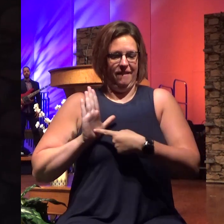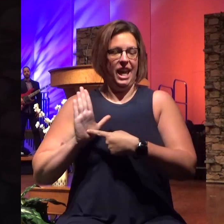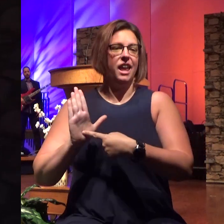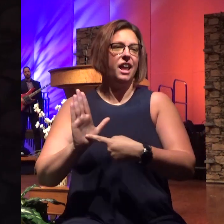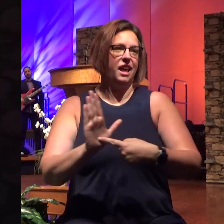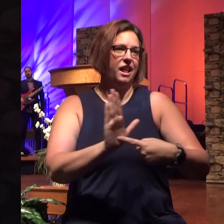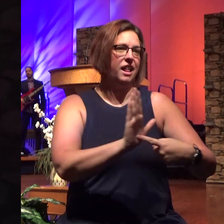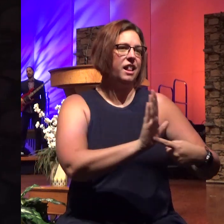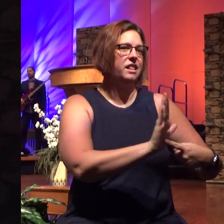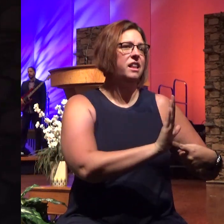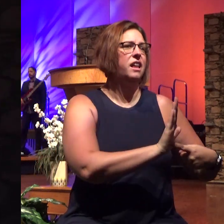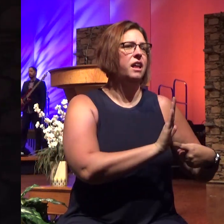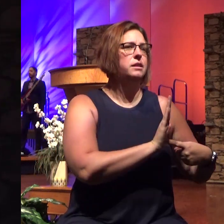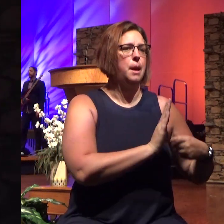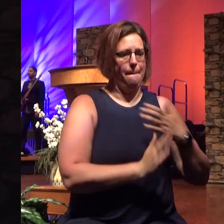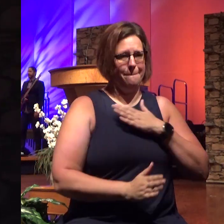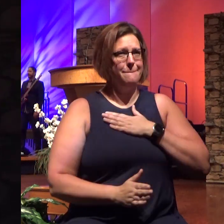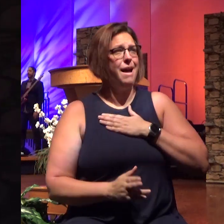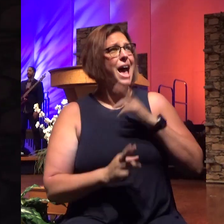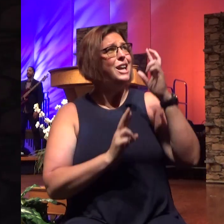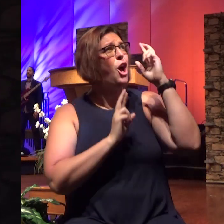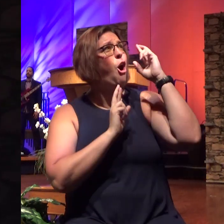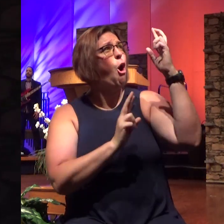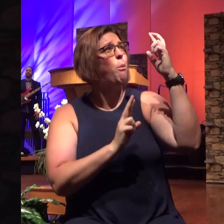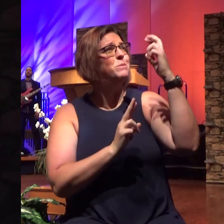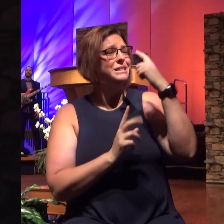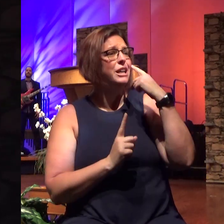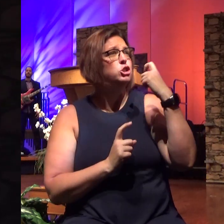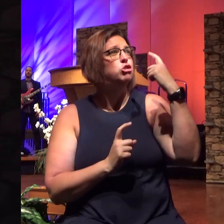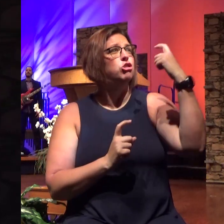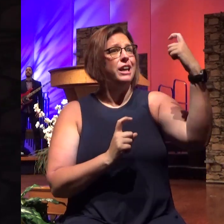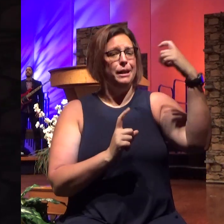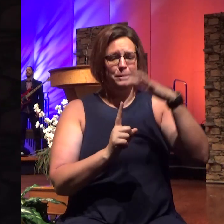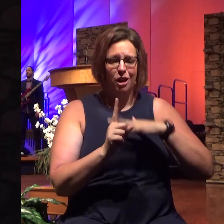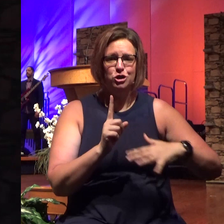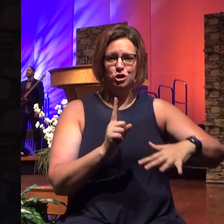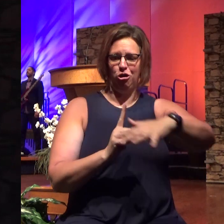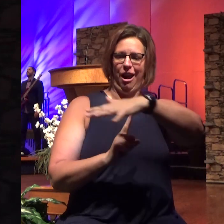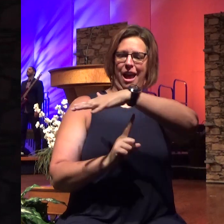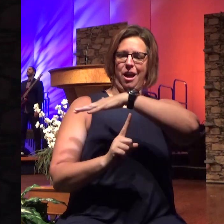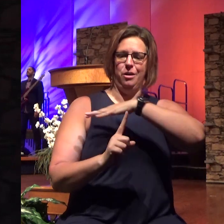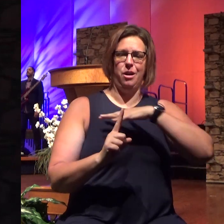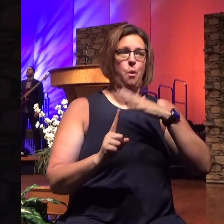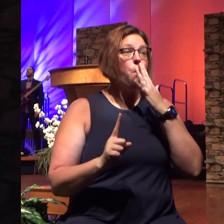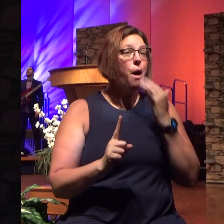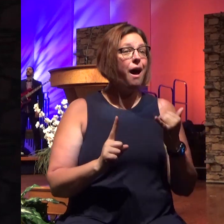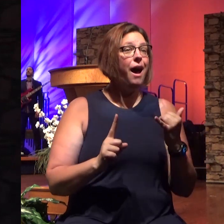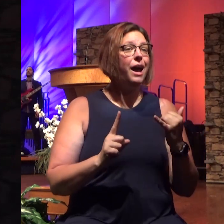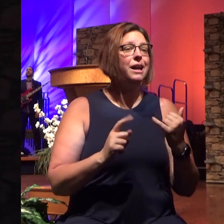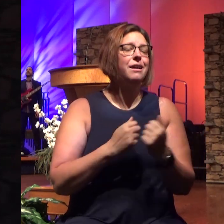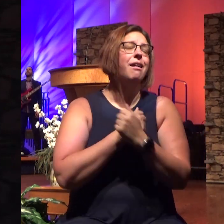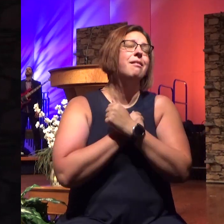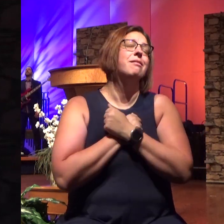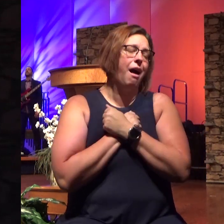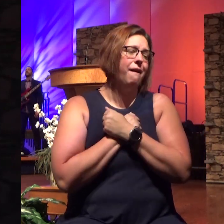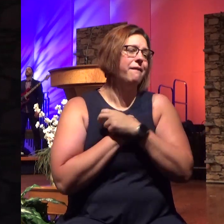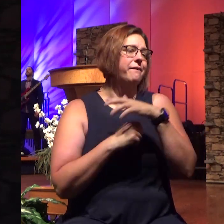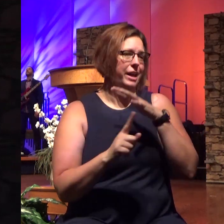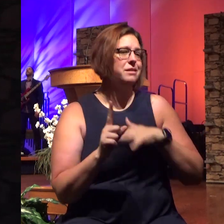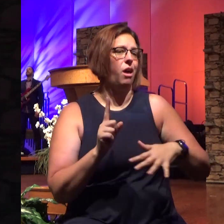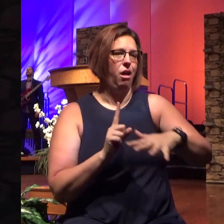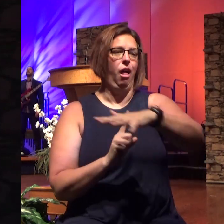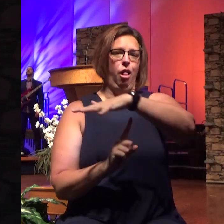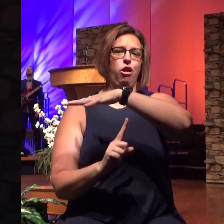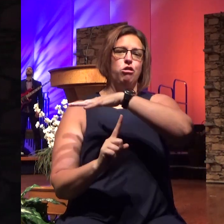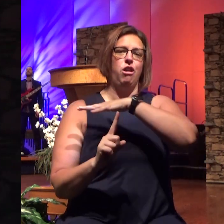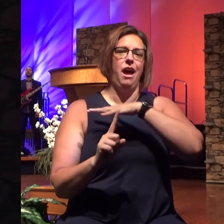revealed. My hopes and dreams surround me. Love is all around